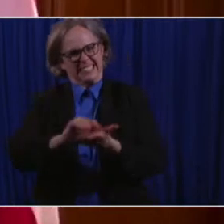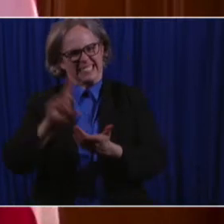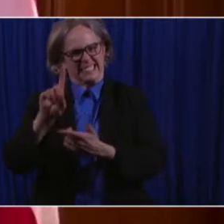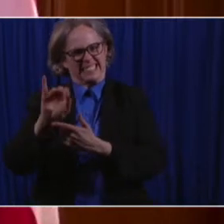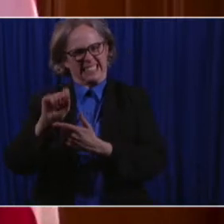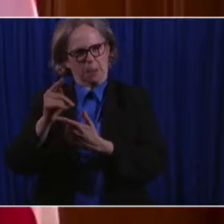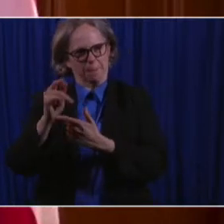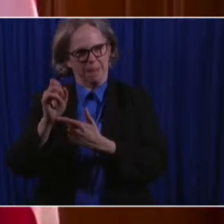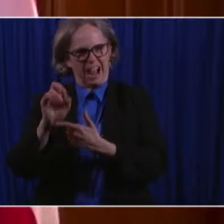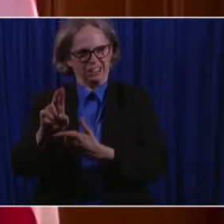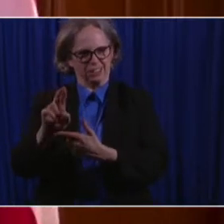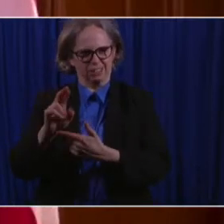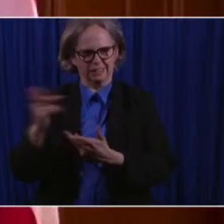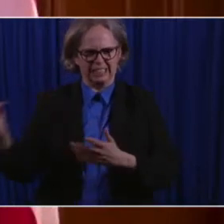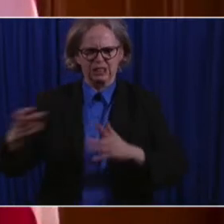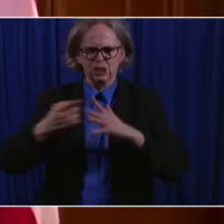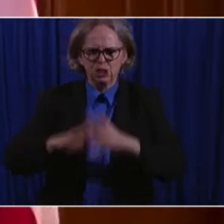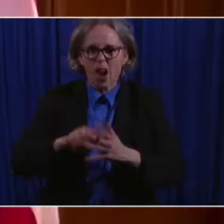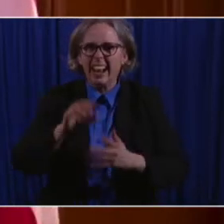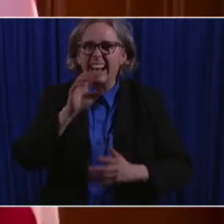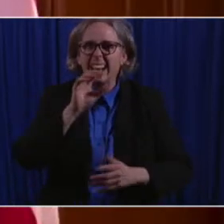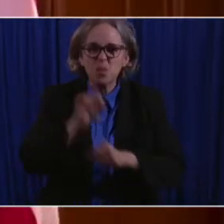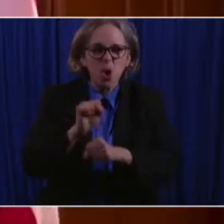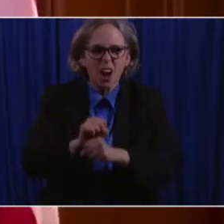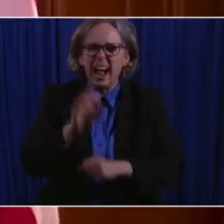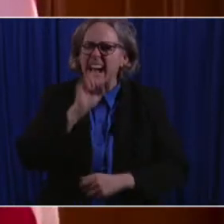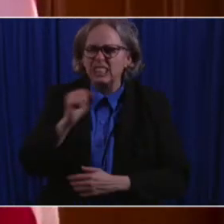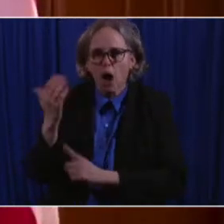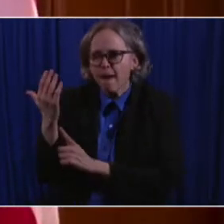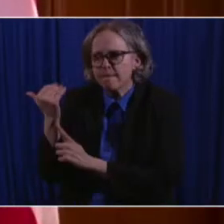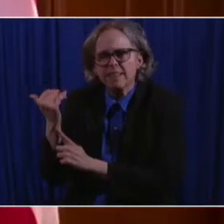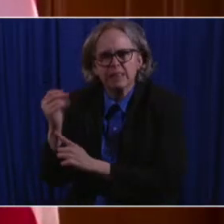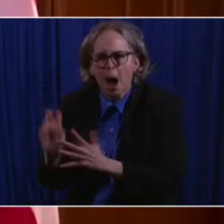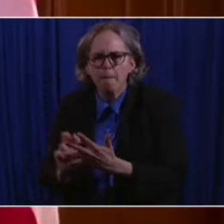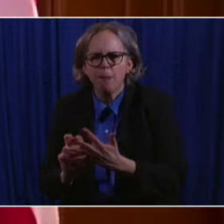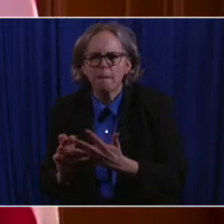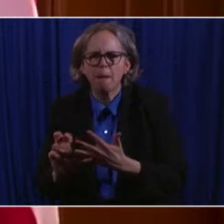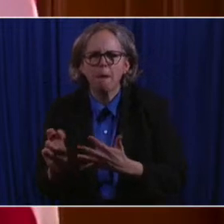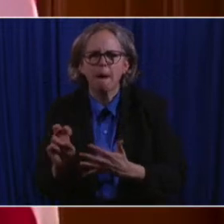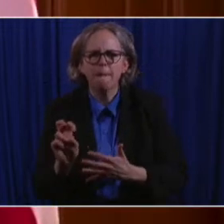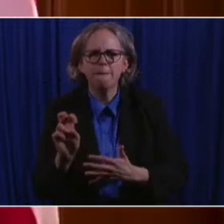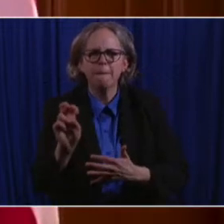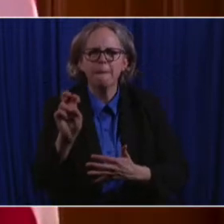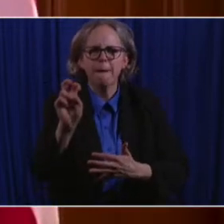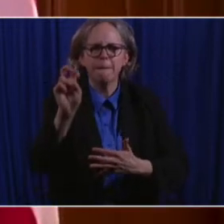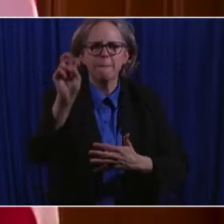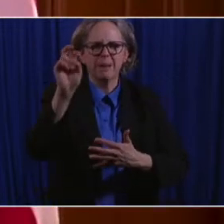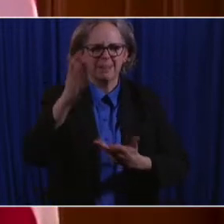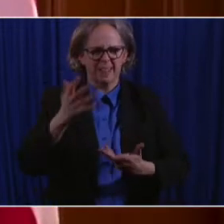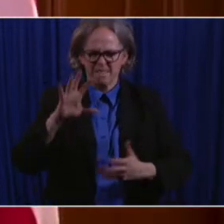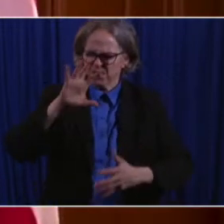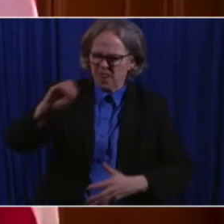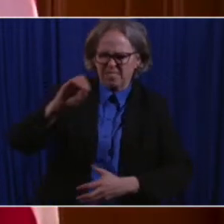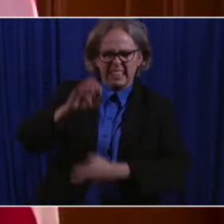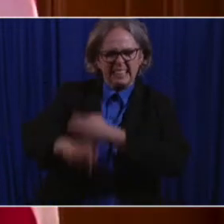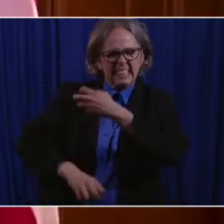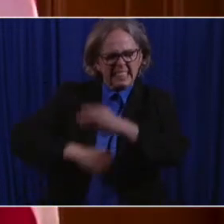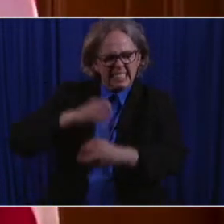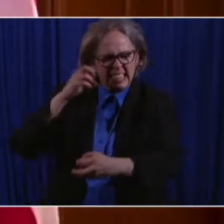15, spent 5 decades in journalism, started as a copy boy at age